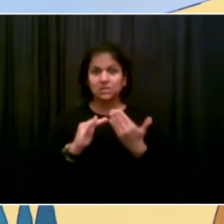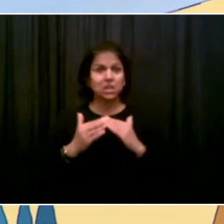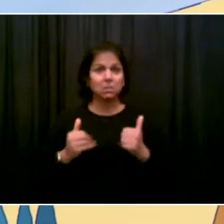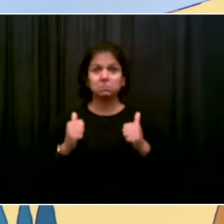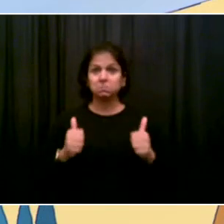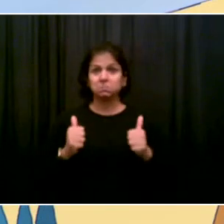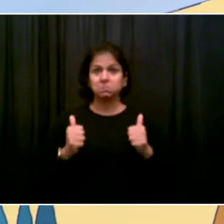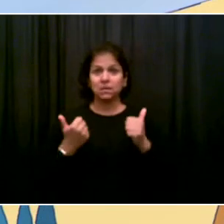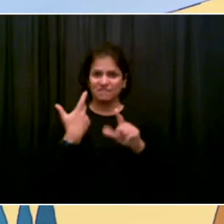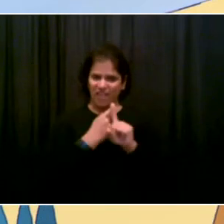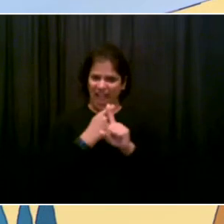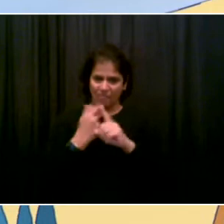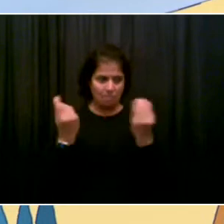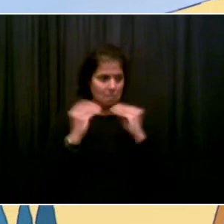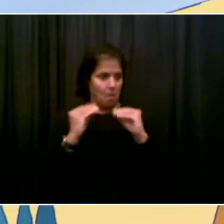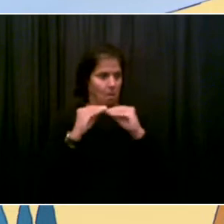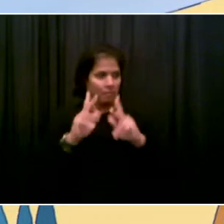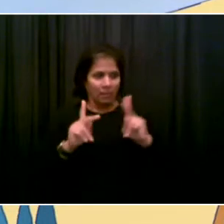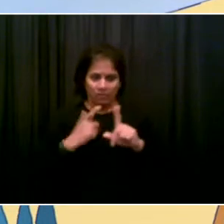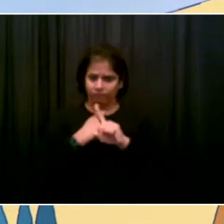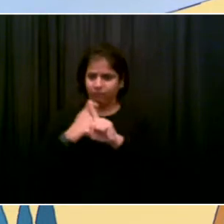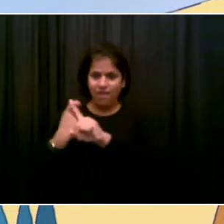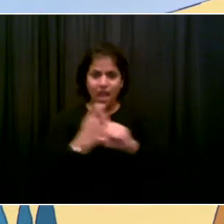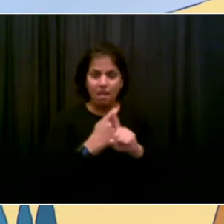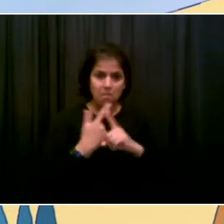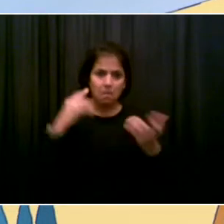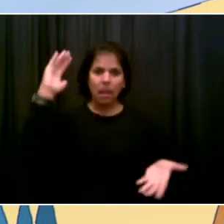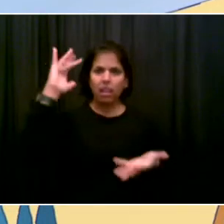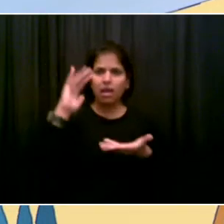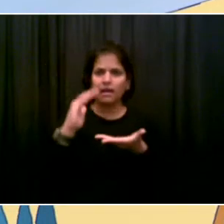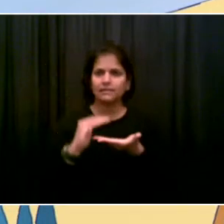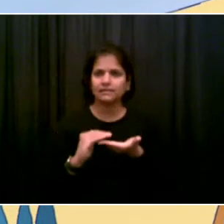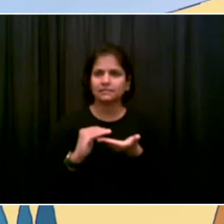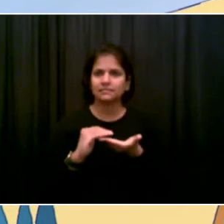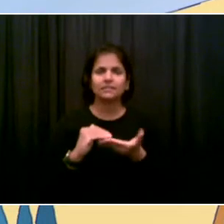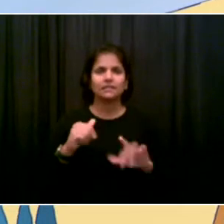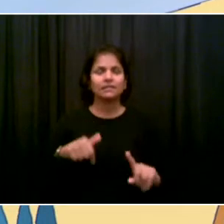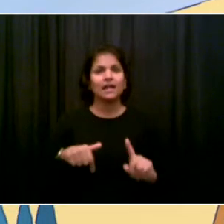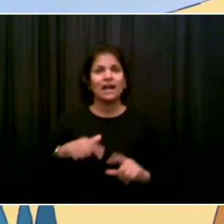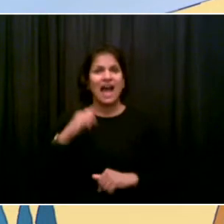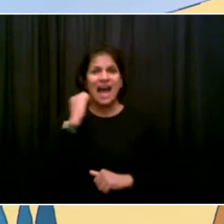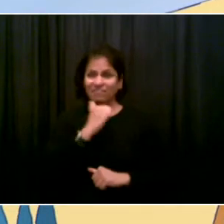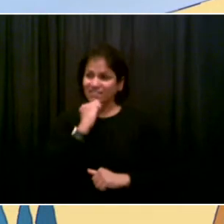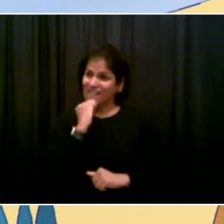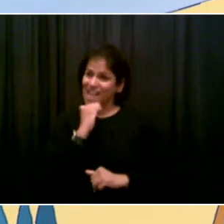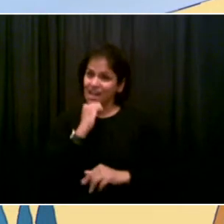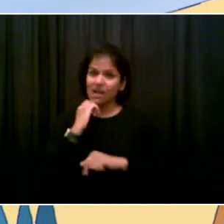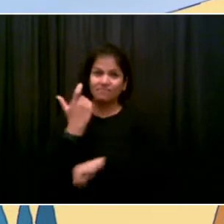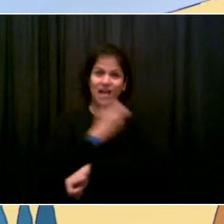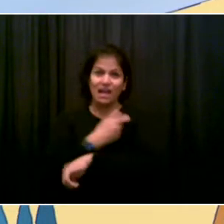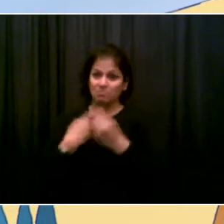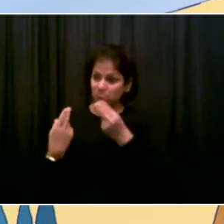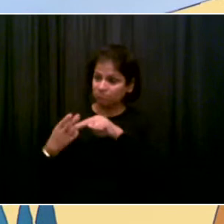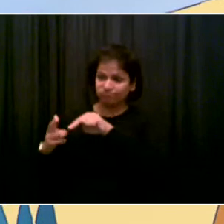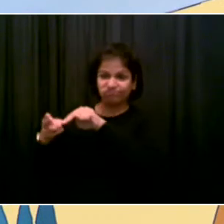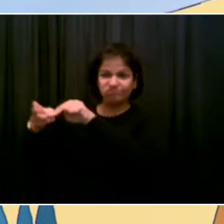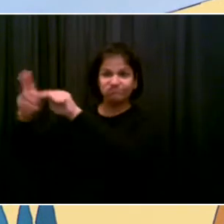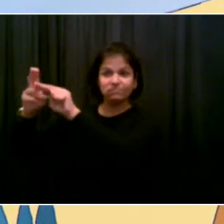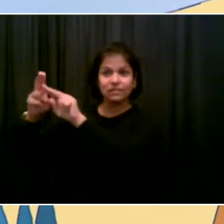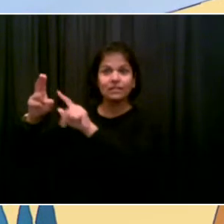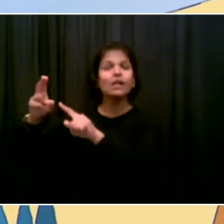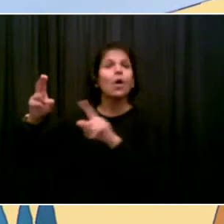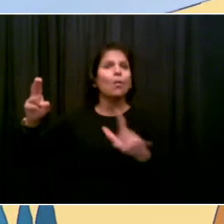mean, right away you see in literally about 10 days' time a very successful